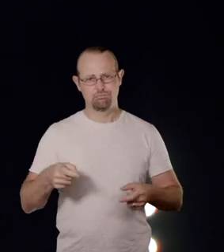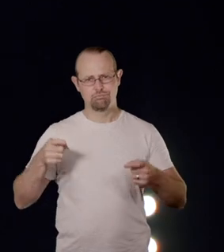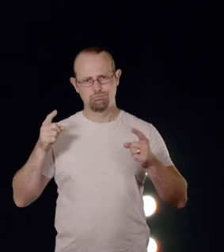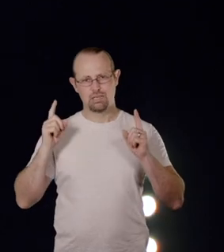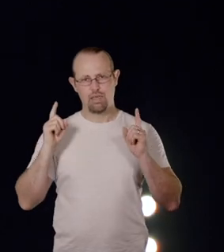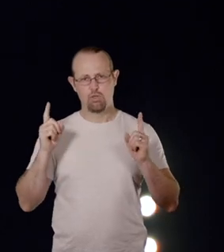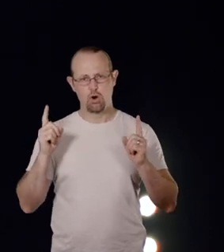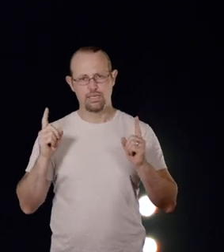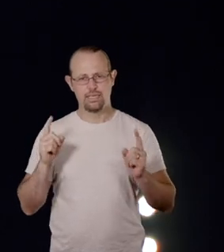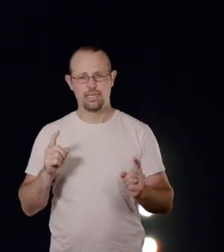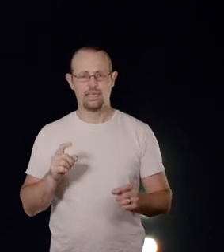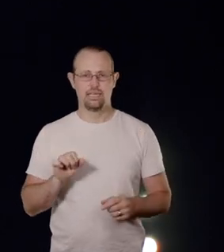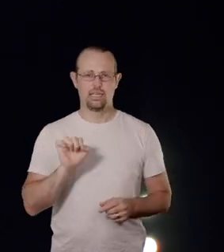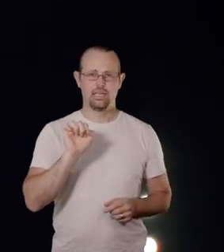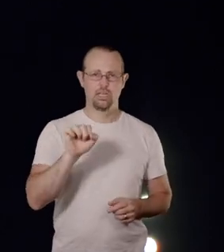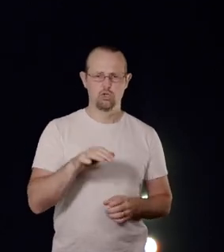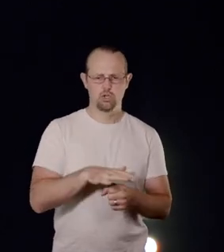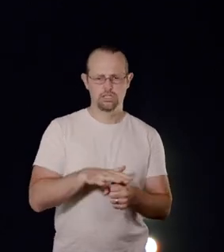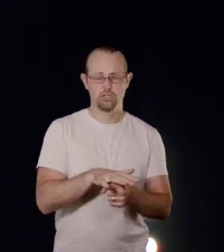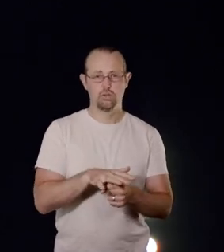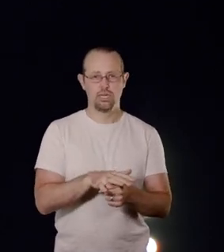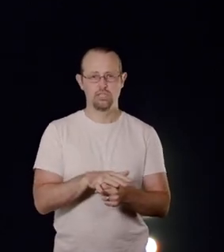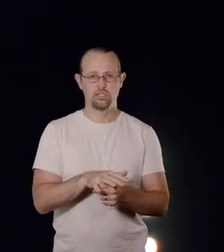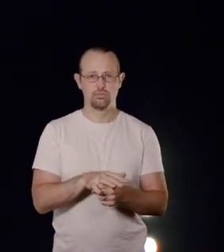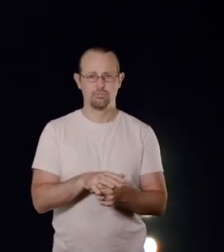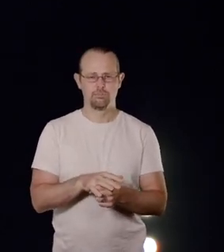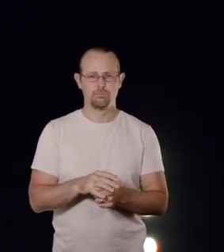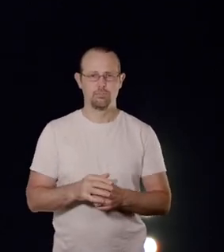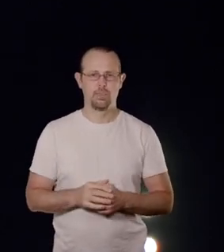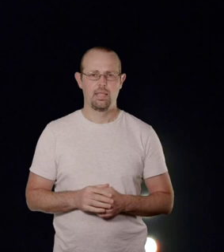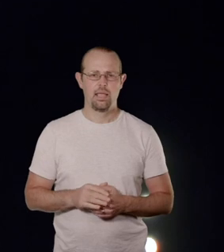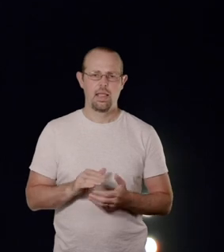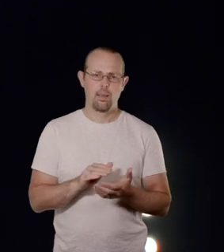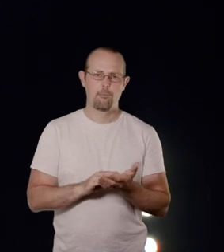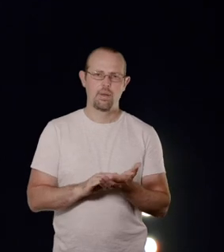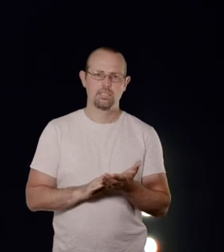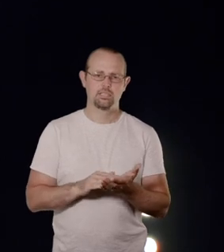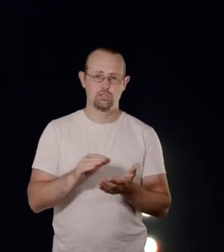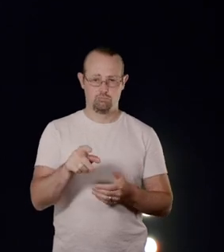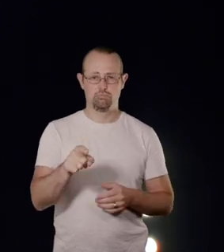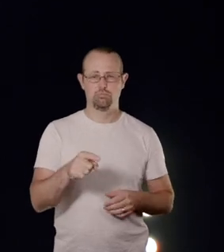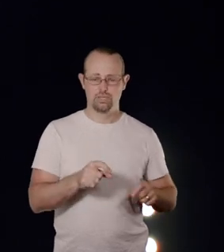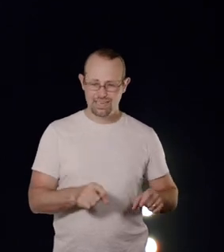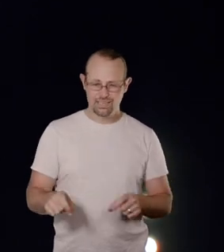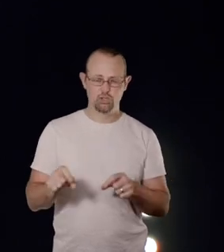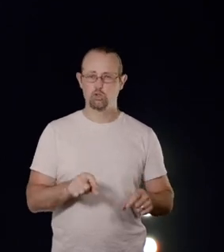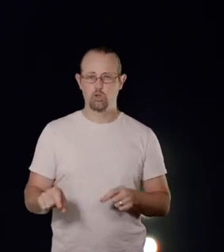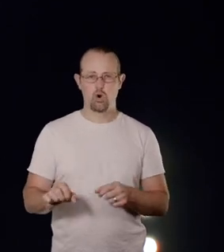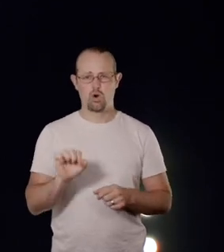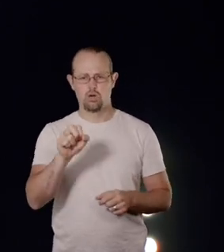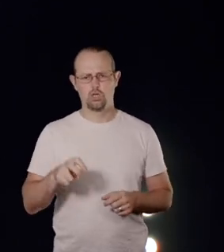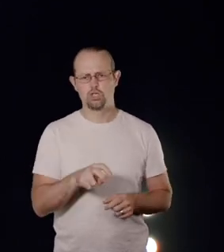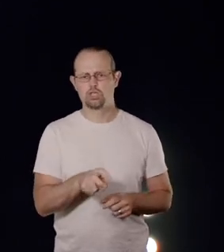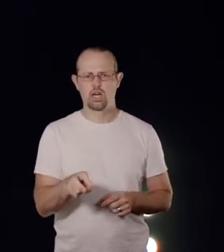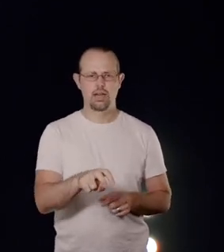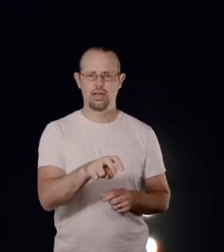can stand your ground. You can hold on to the things that you believe in God for. It means that you'll be able to endure your journey. You'll have good solid